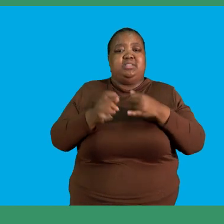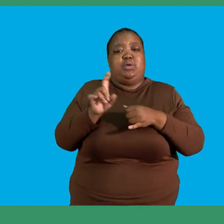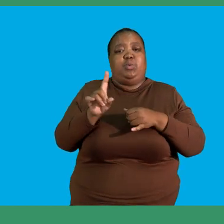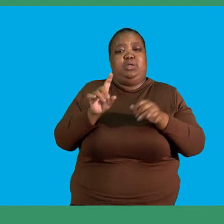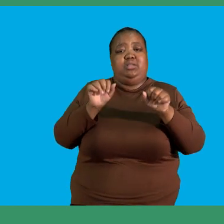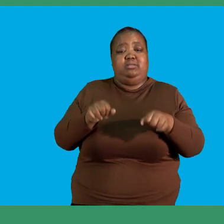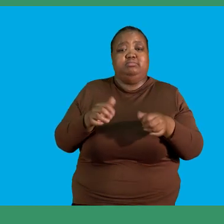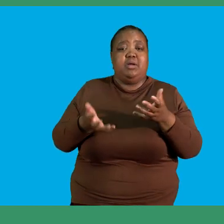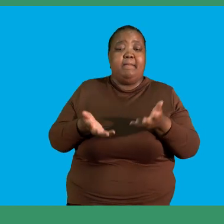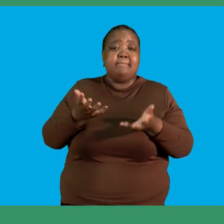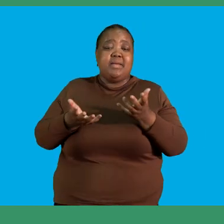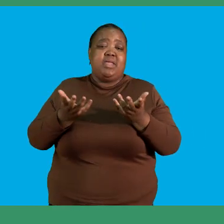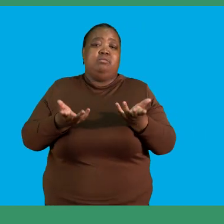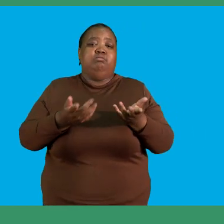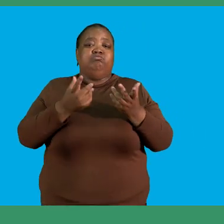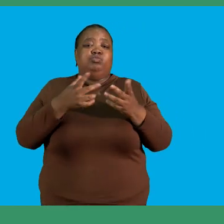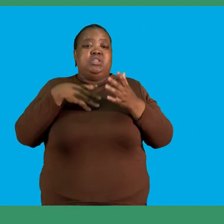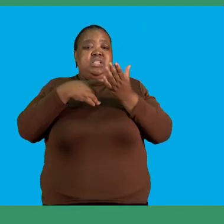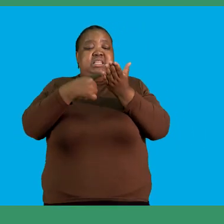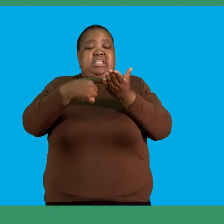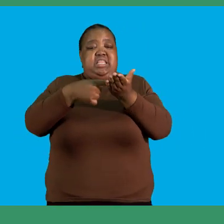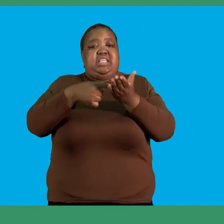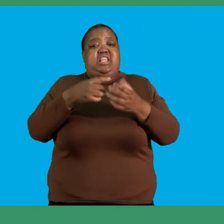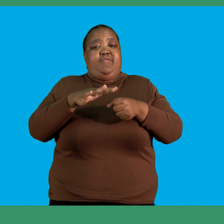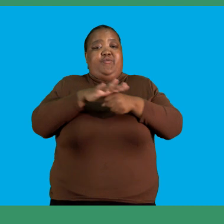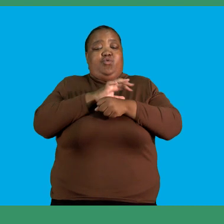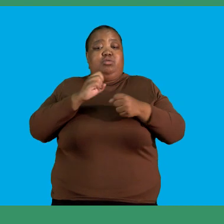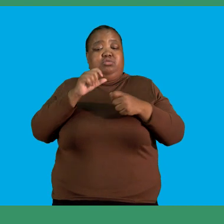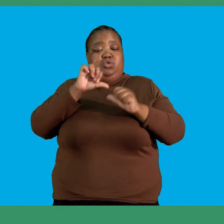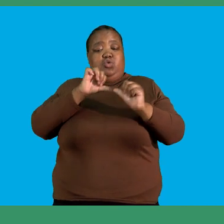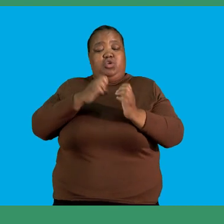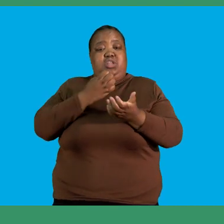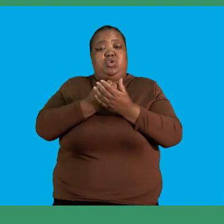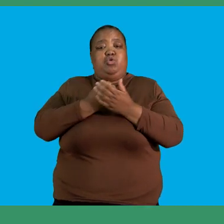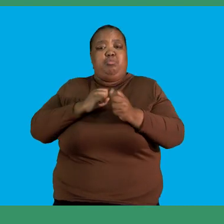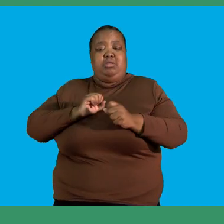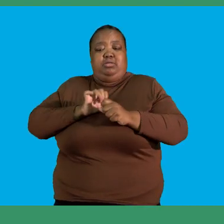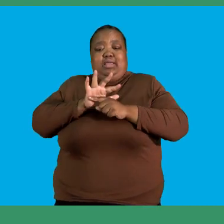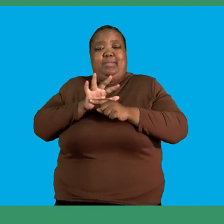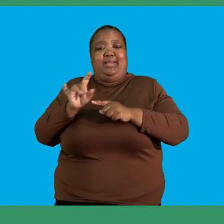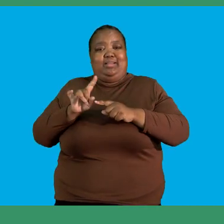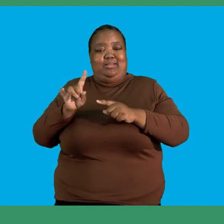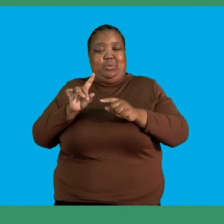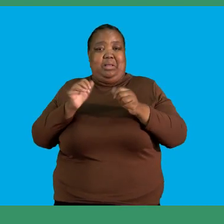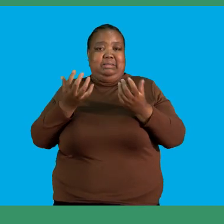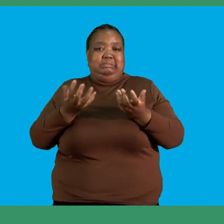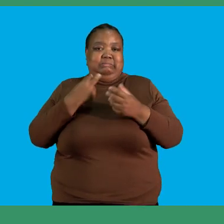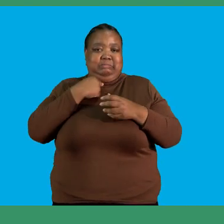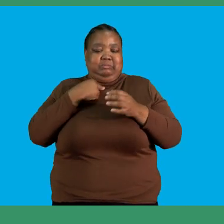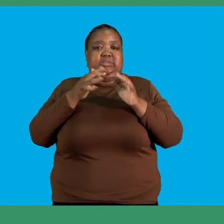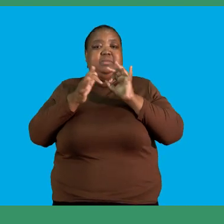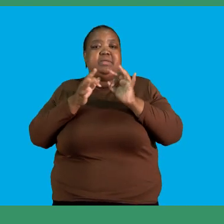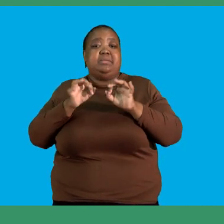errors that you can make here is that you might not be able to discuss fully the impact of socio-economic issues.